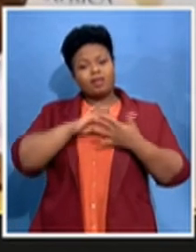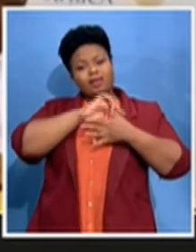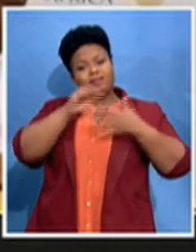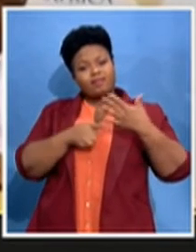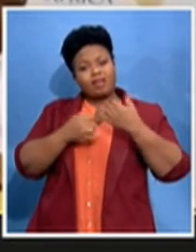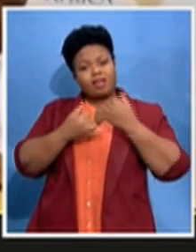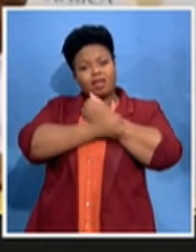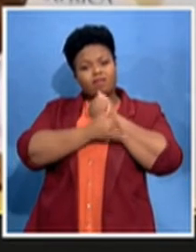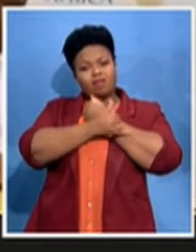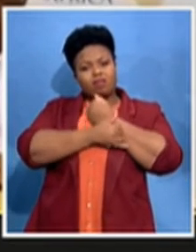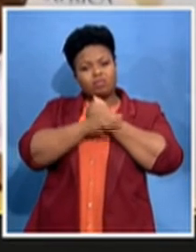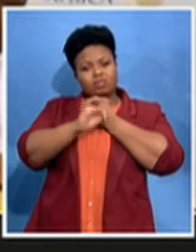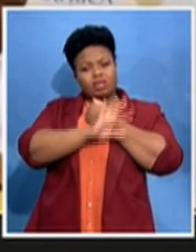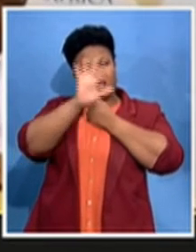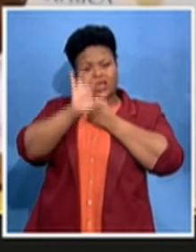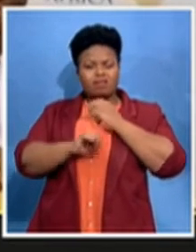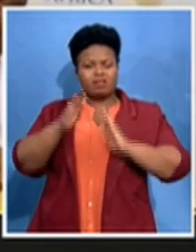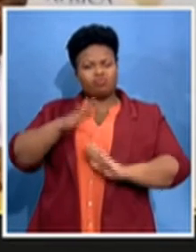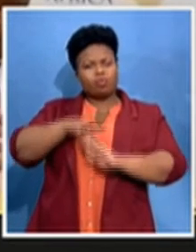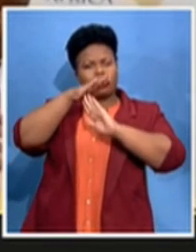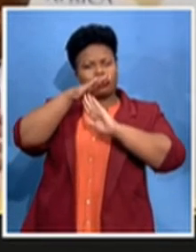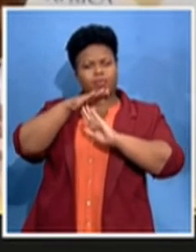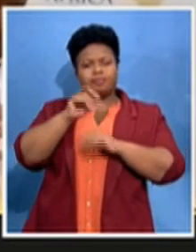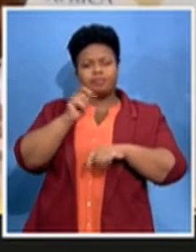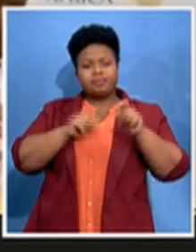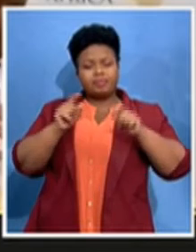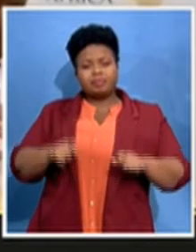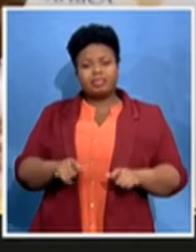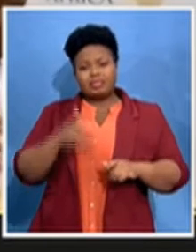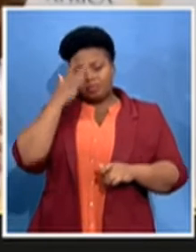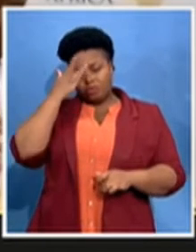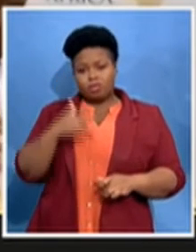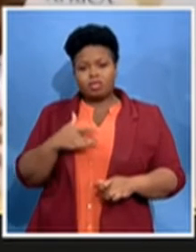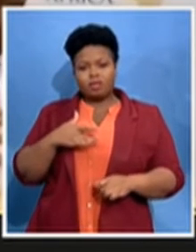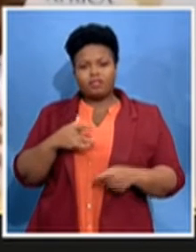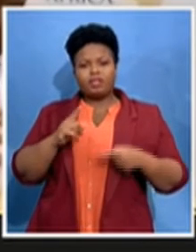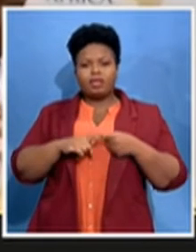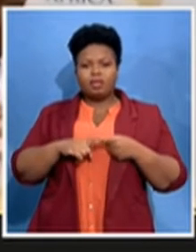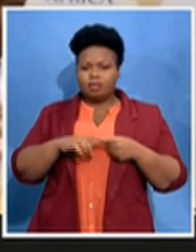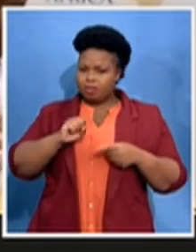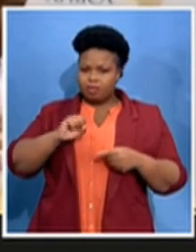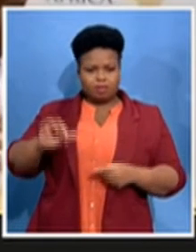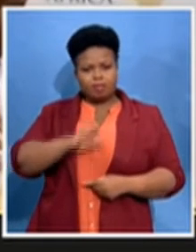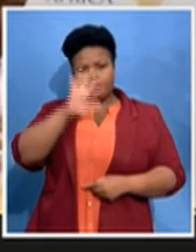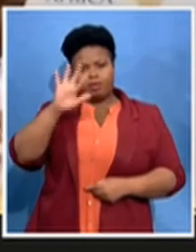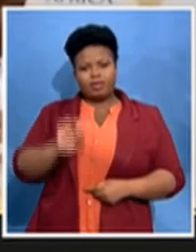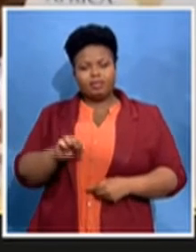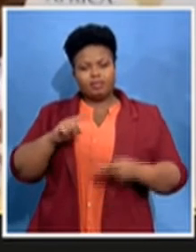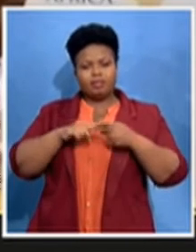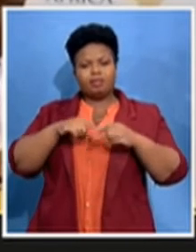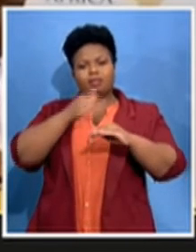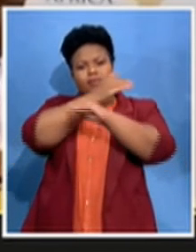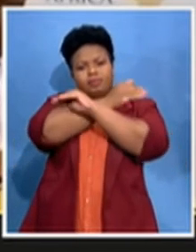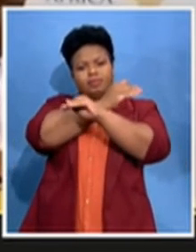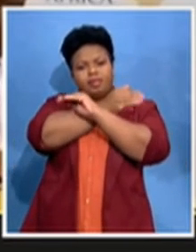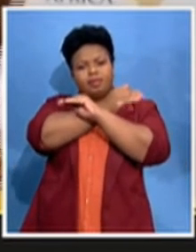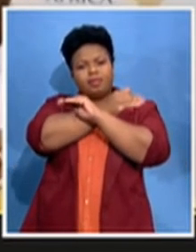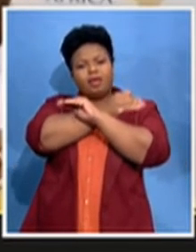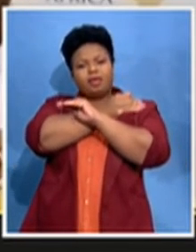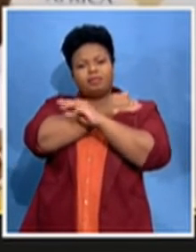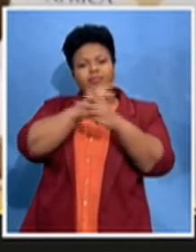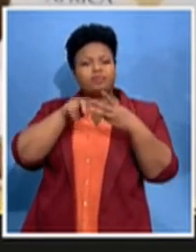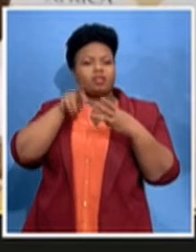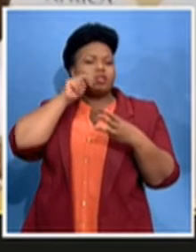of new cases of South Africa, Zambia, Nigeria, Tunisia, and